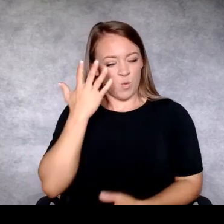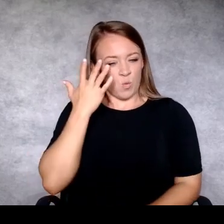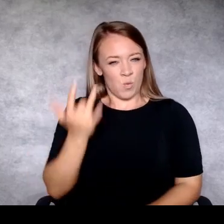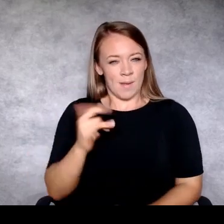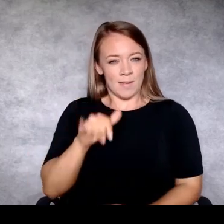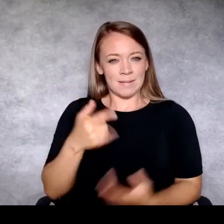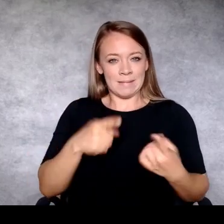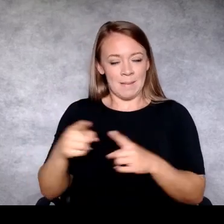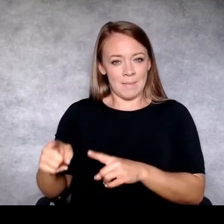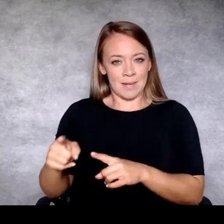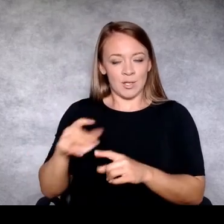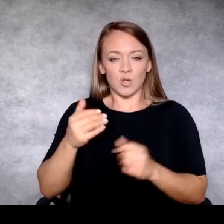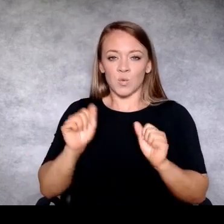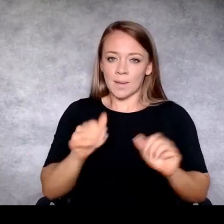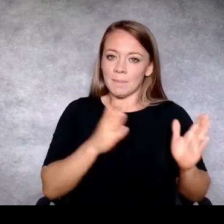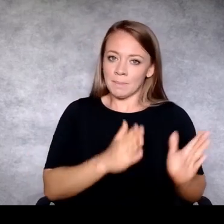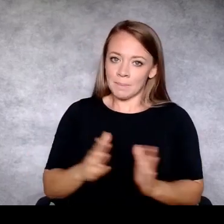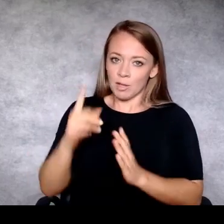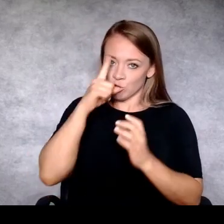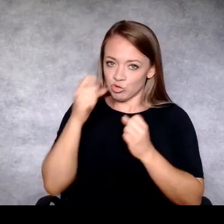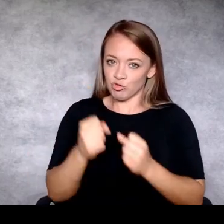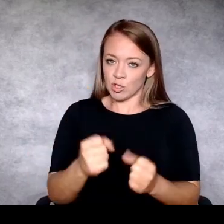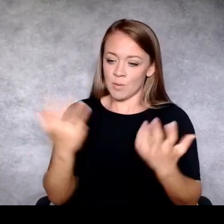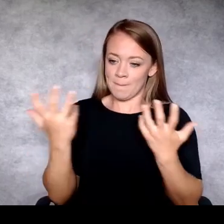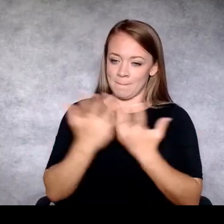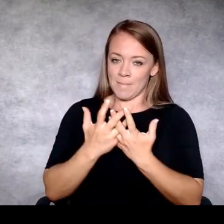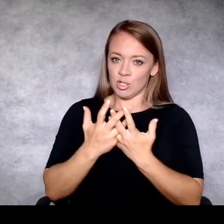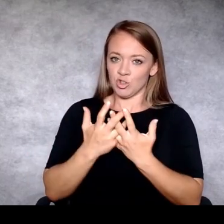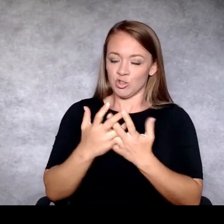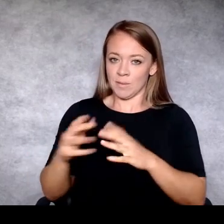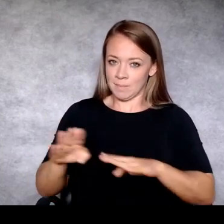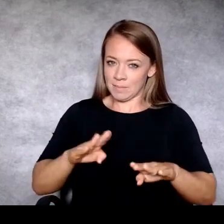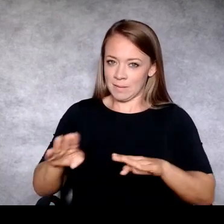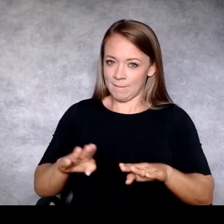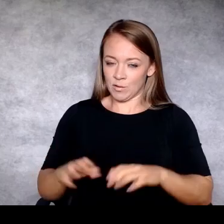for reinforcement that matches the function of the behavior is critical.